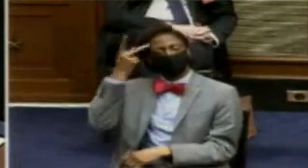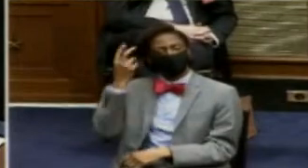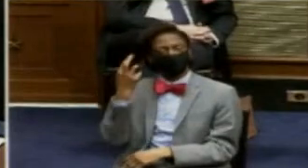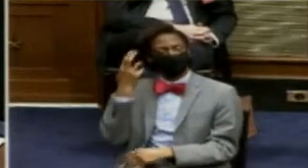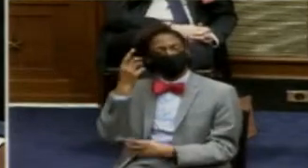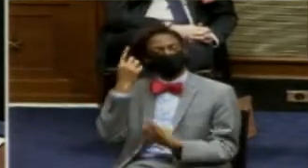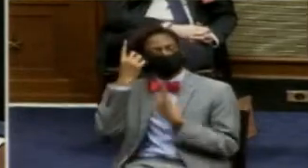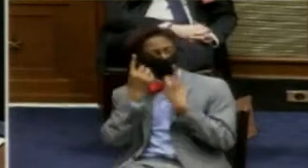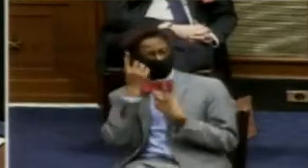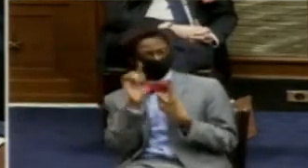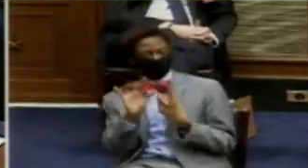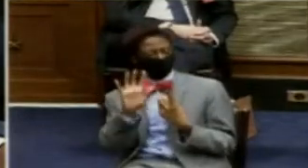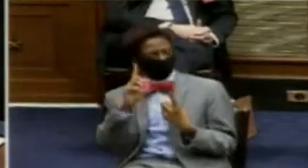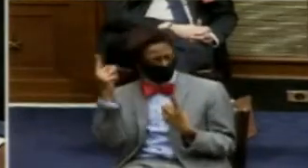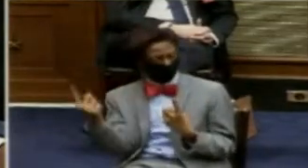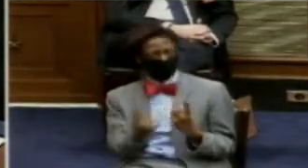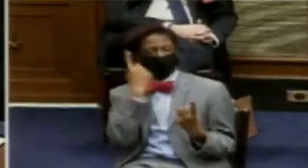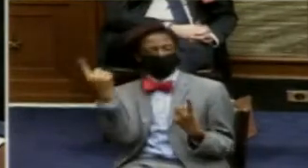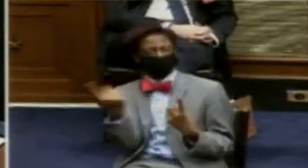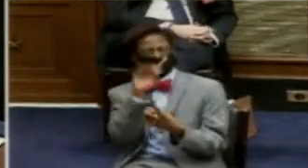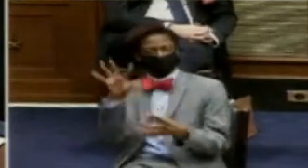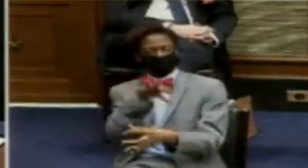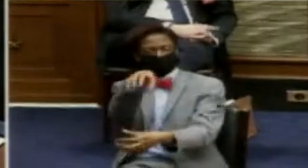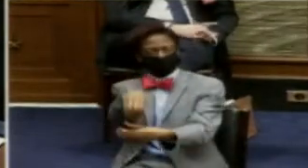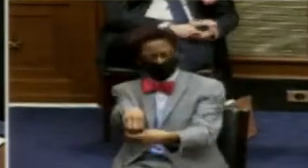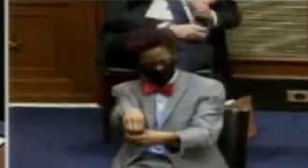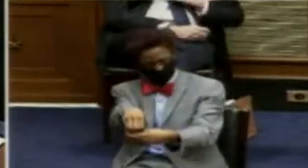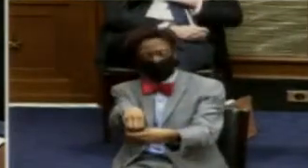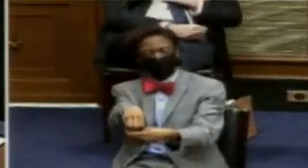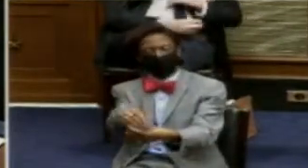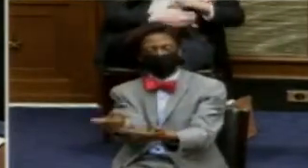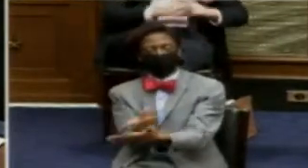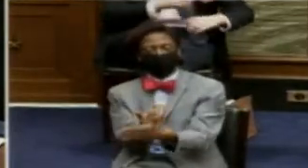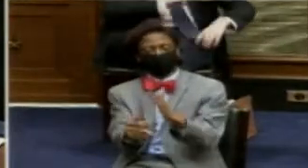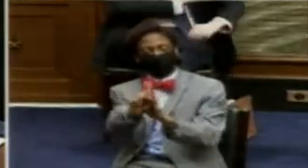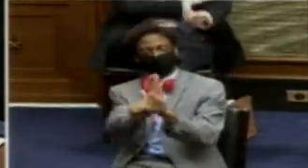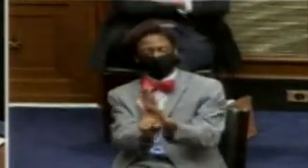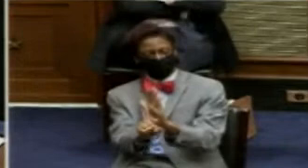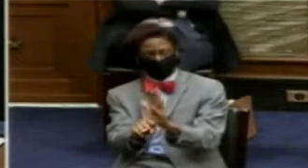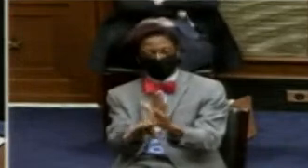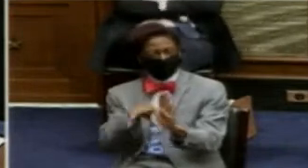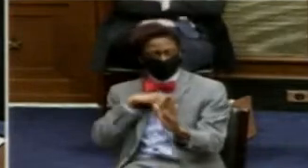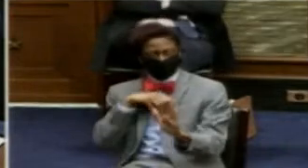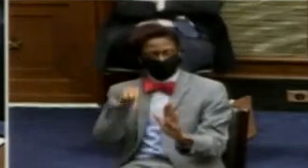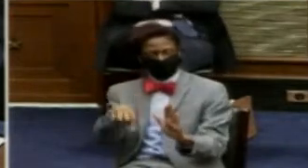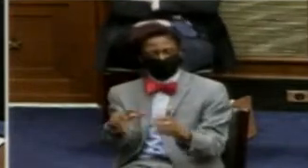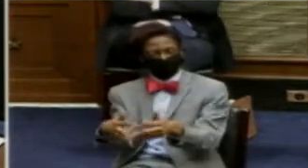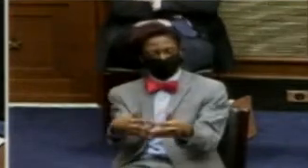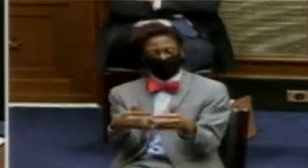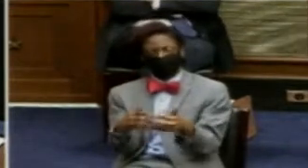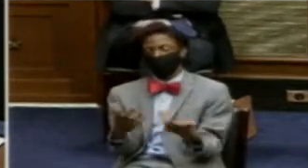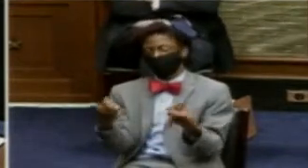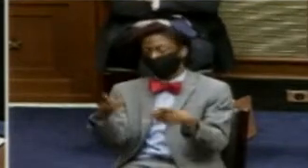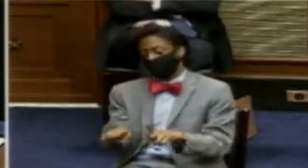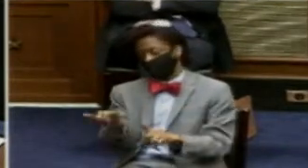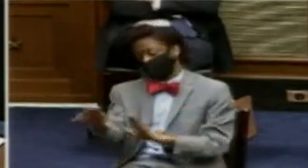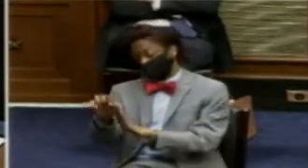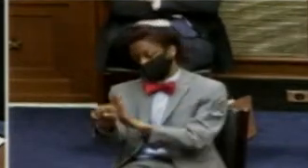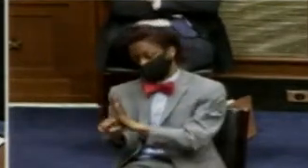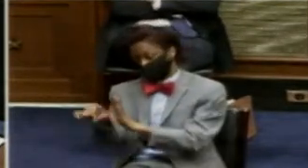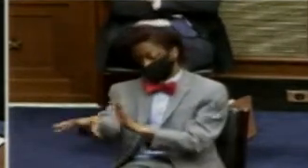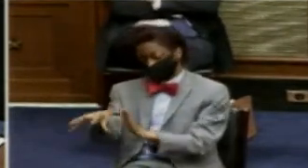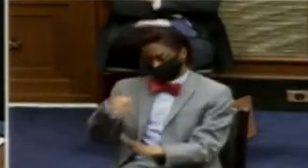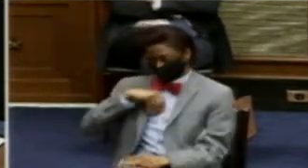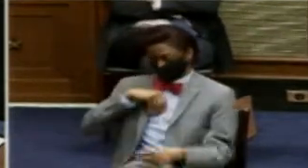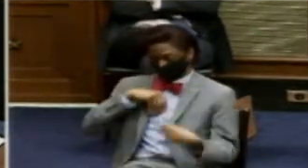considerations have always been a part of admitting new states to our union. And so when the states have been admitted